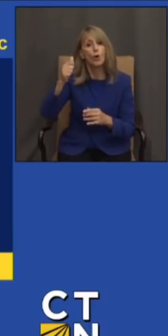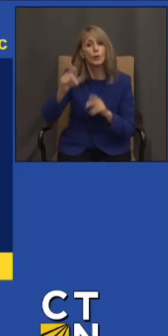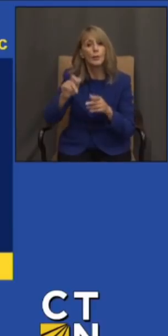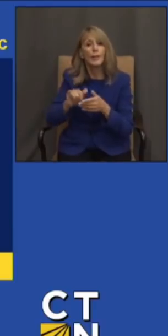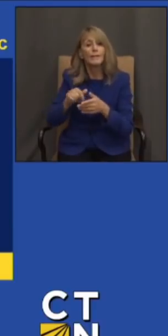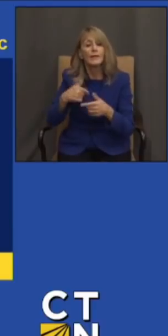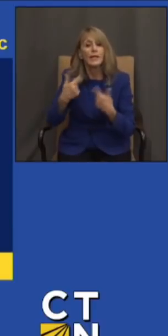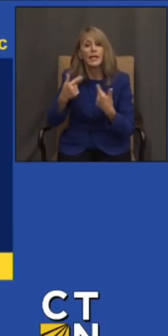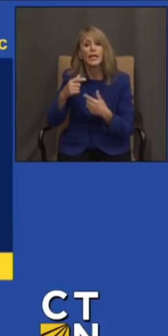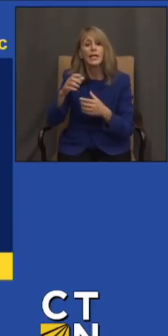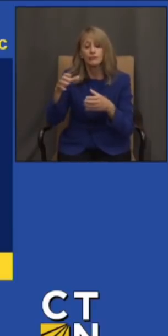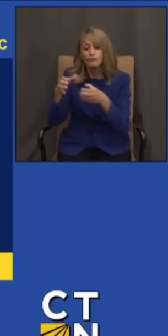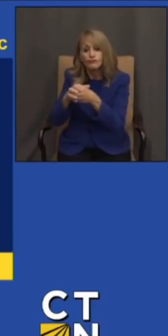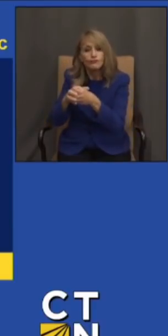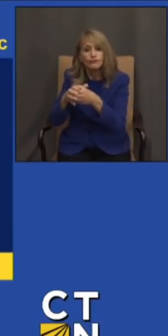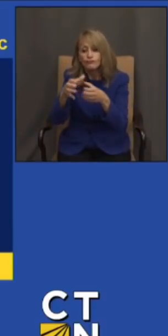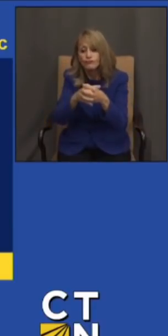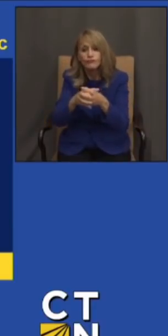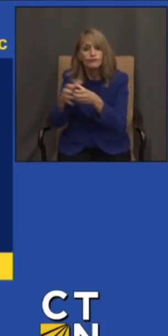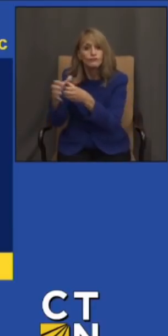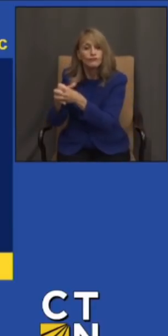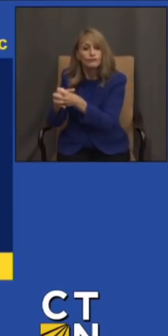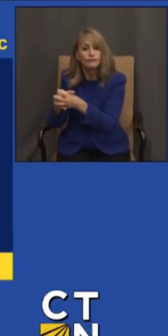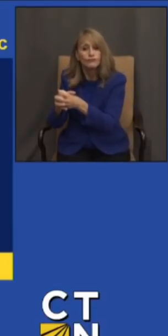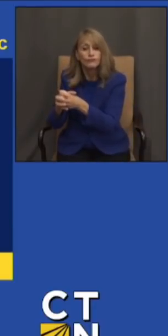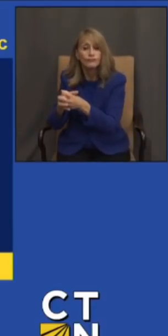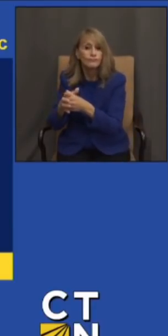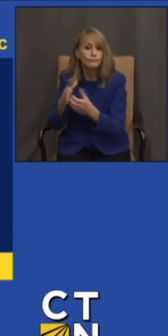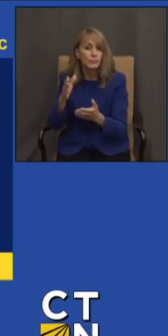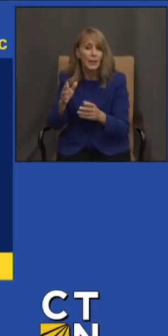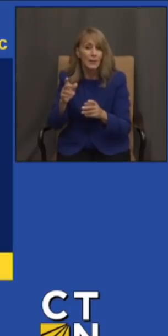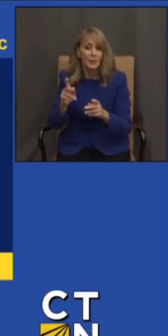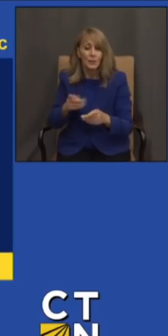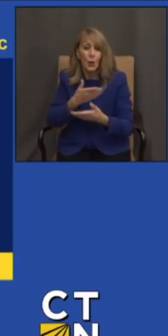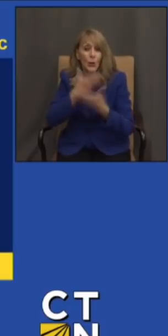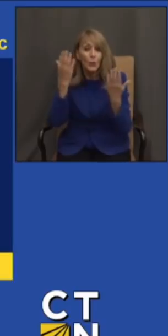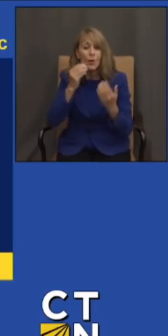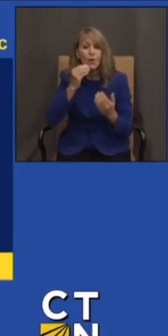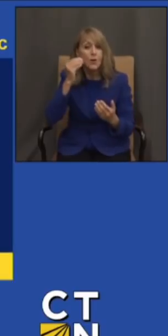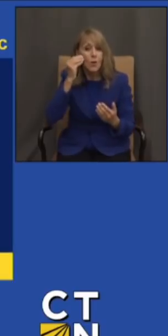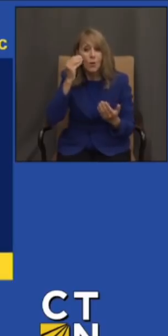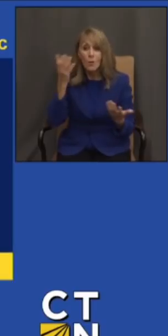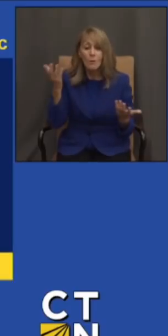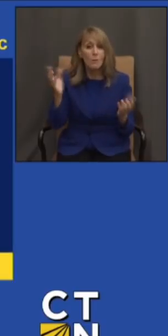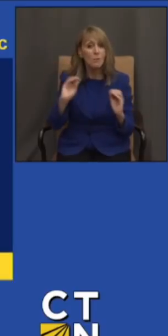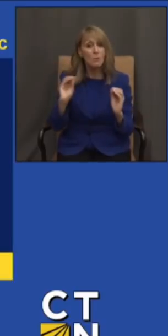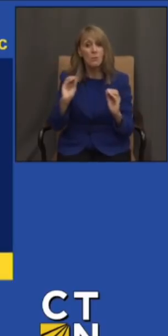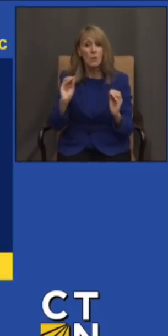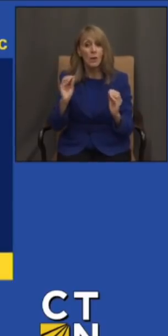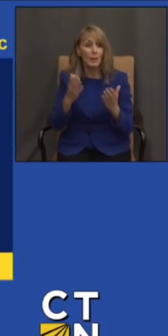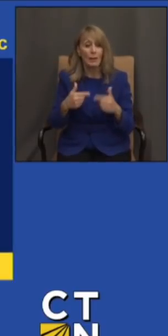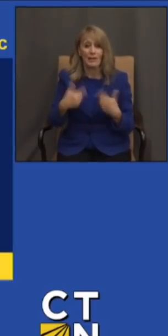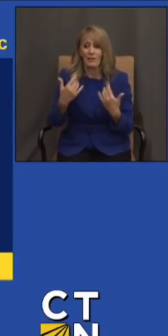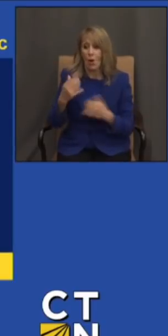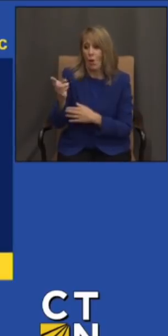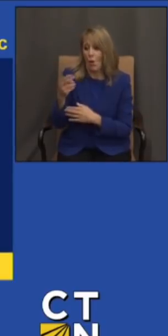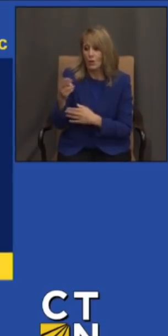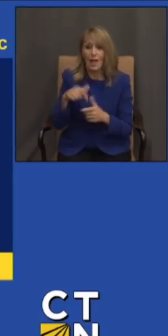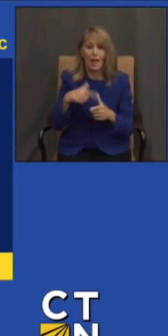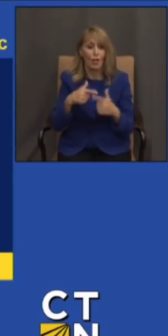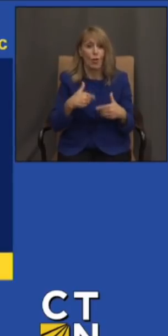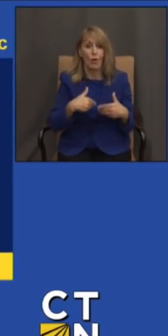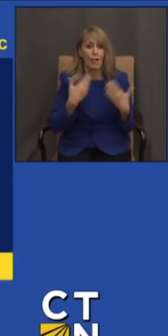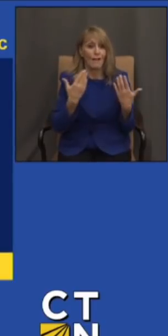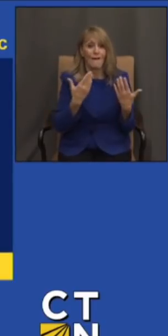congregate care settings, or people who may be experiencing homelessness and may be in any of the hotels or shelters that we have